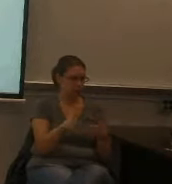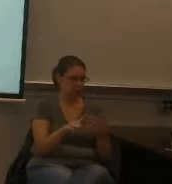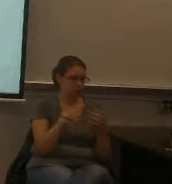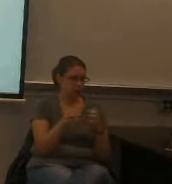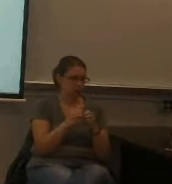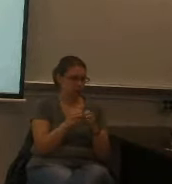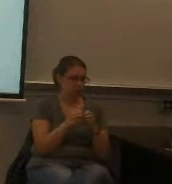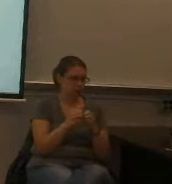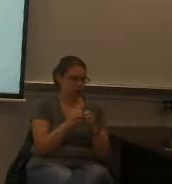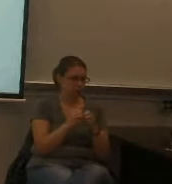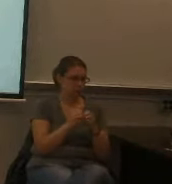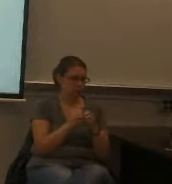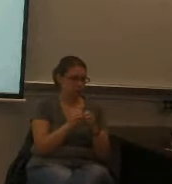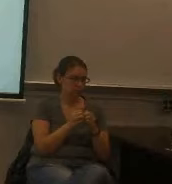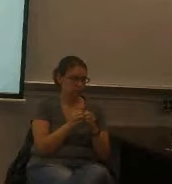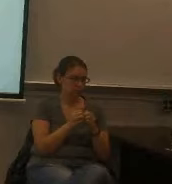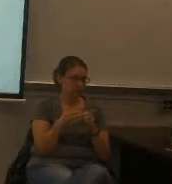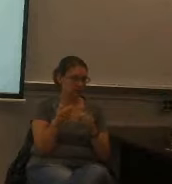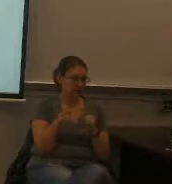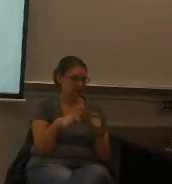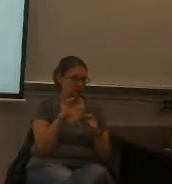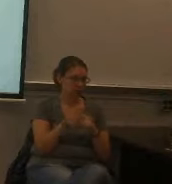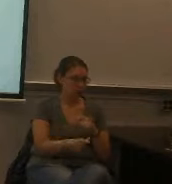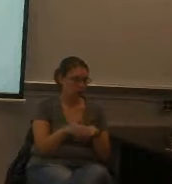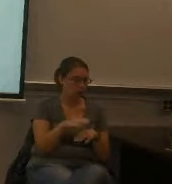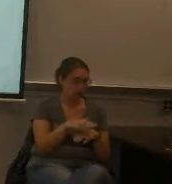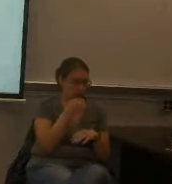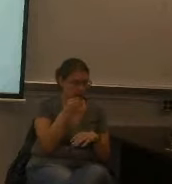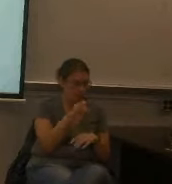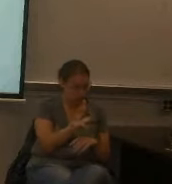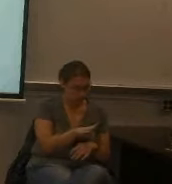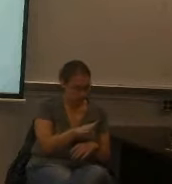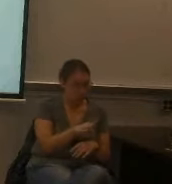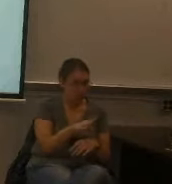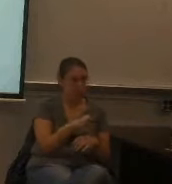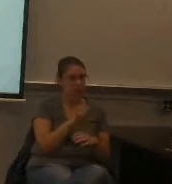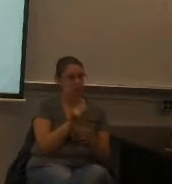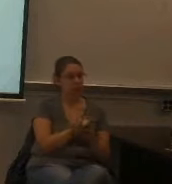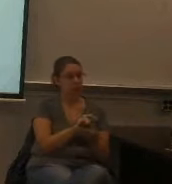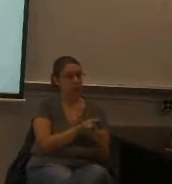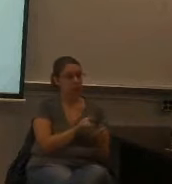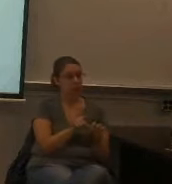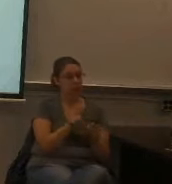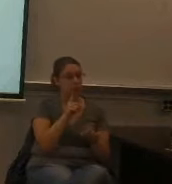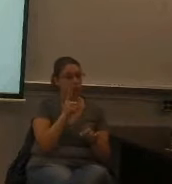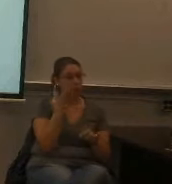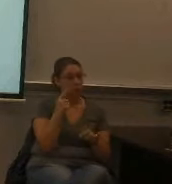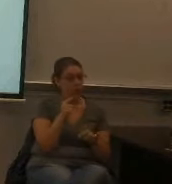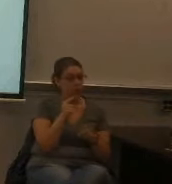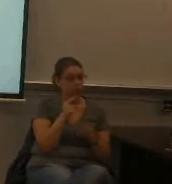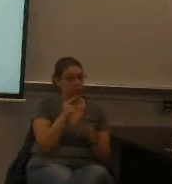more fishing lower on the food web, if you will. And that's also true for